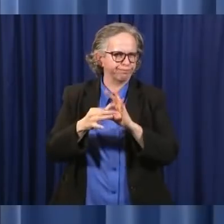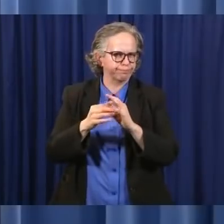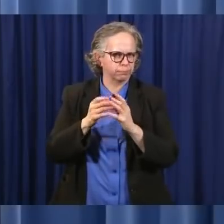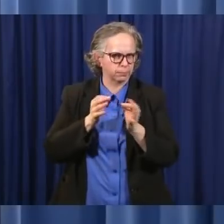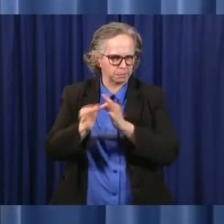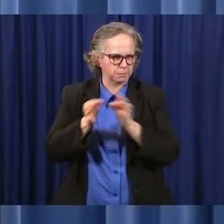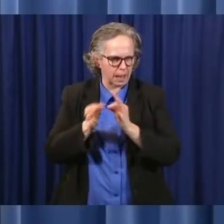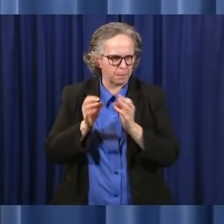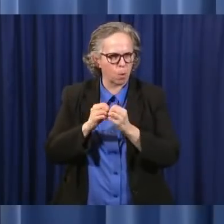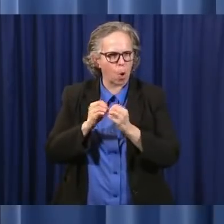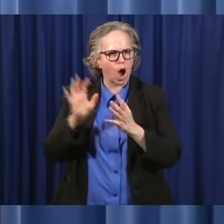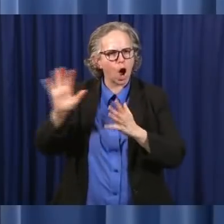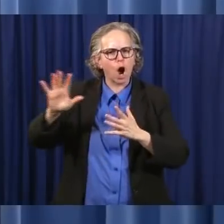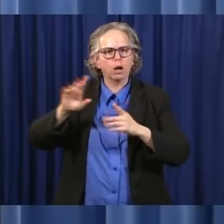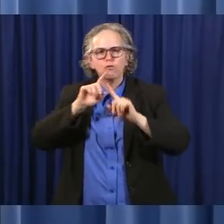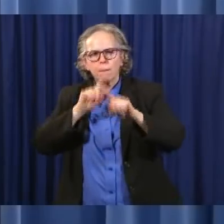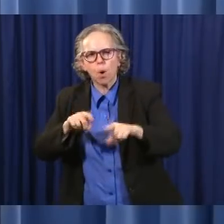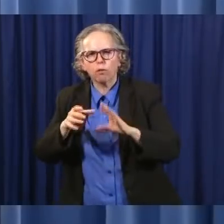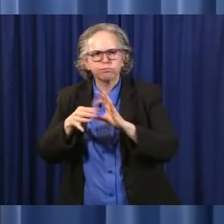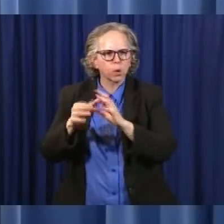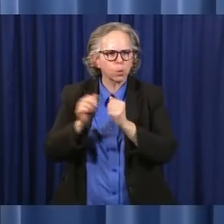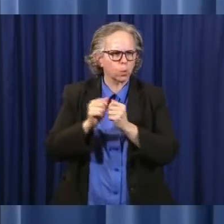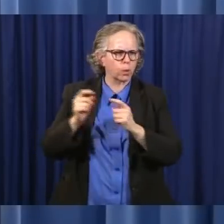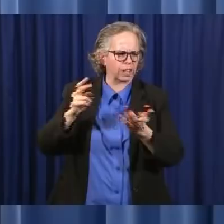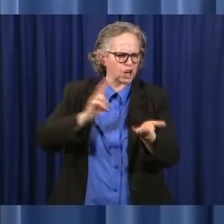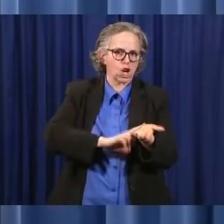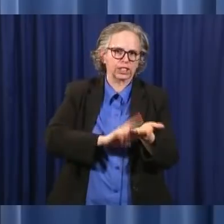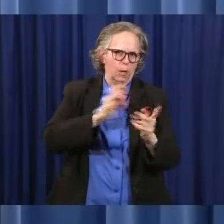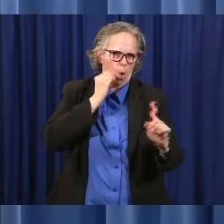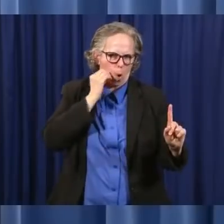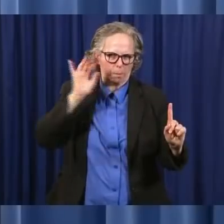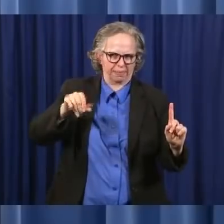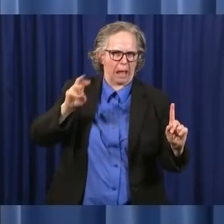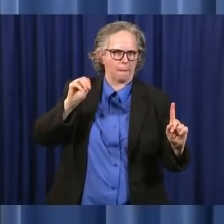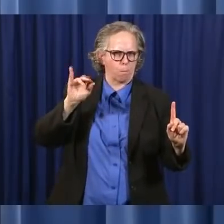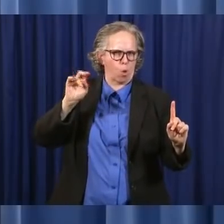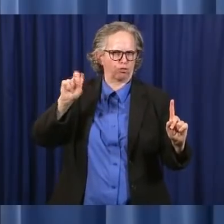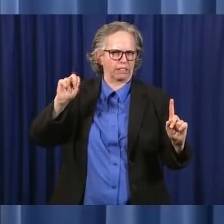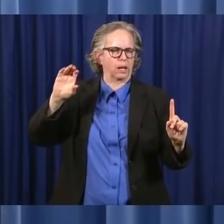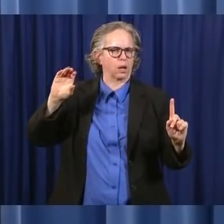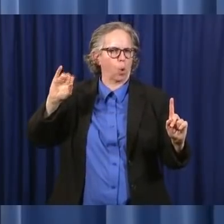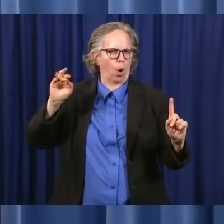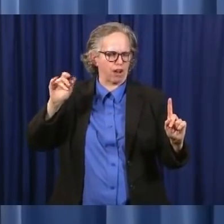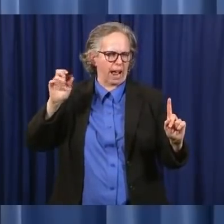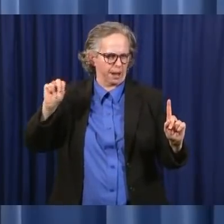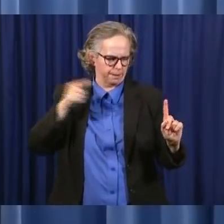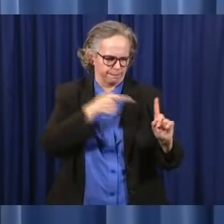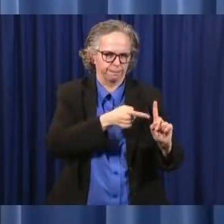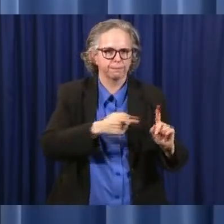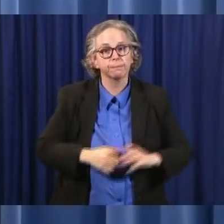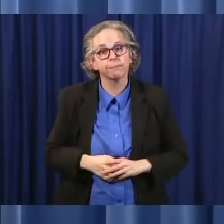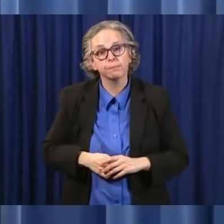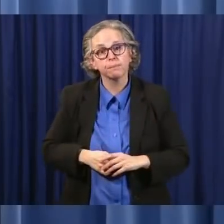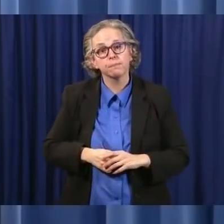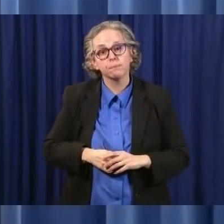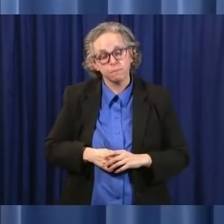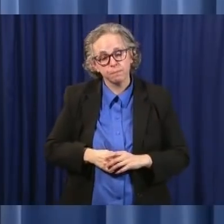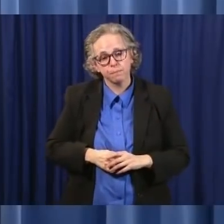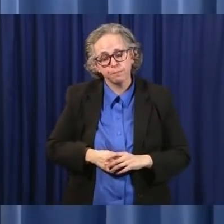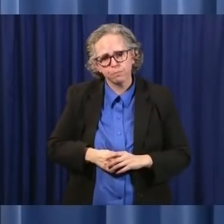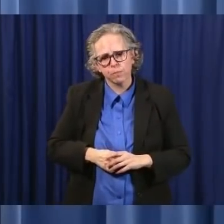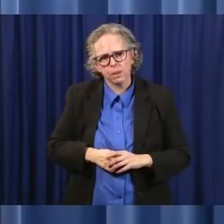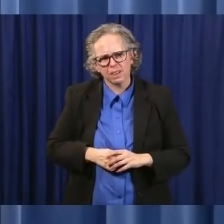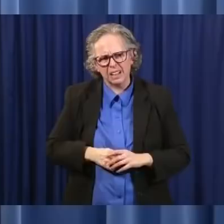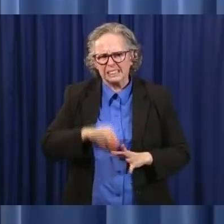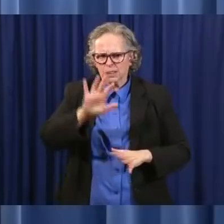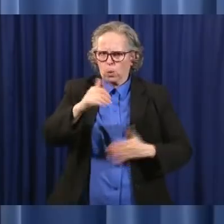on exactly what we are doing in regard to nursing homes. So it is something